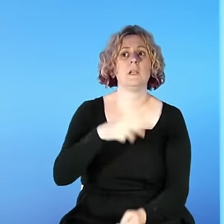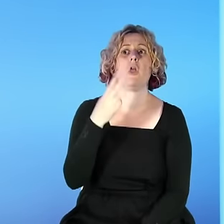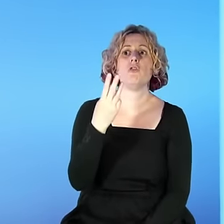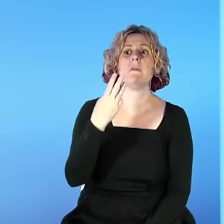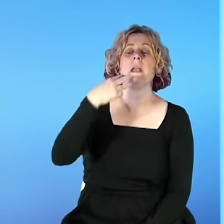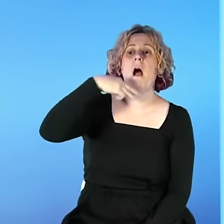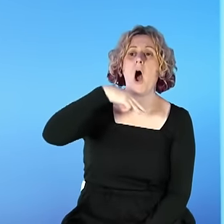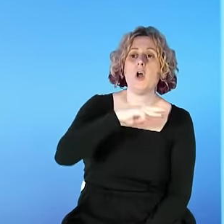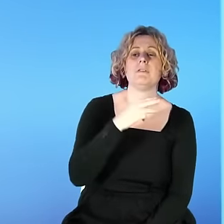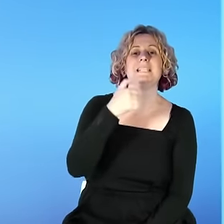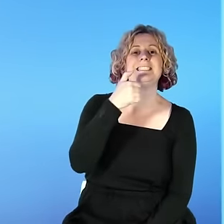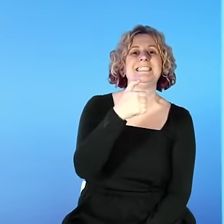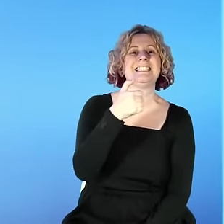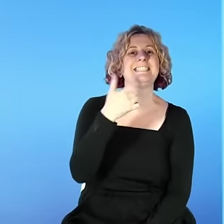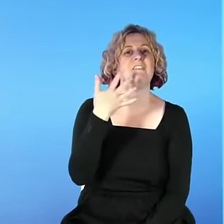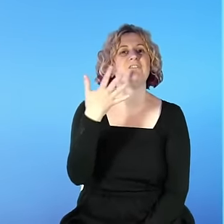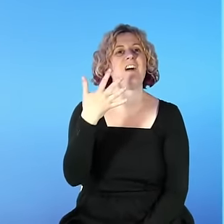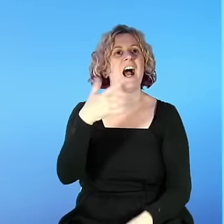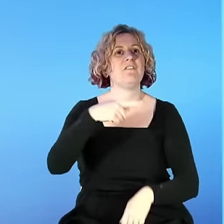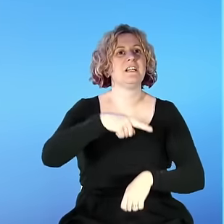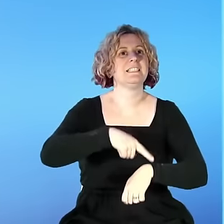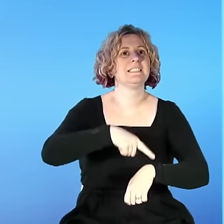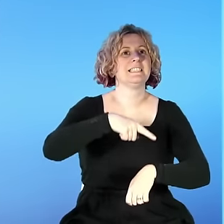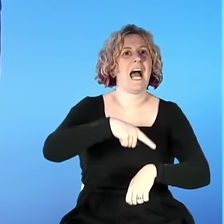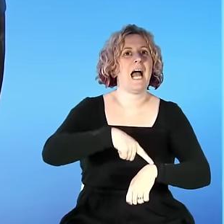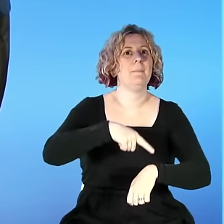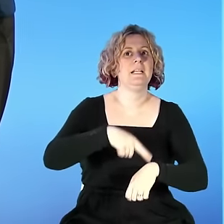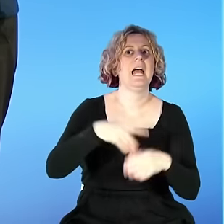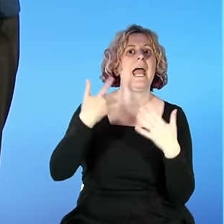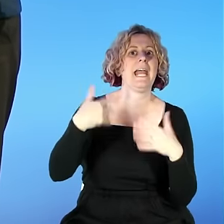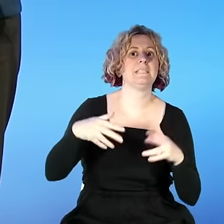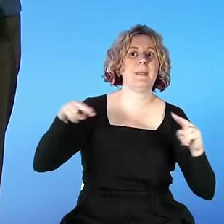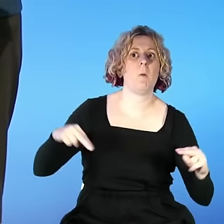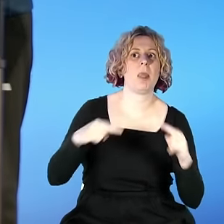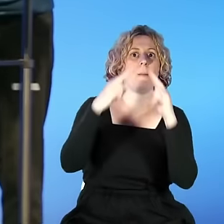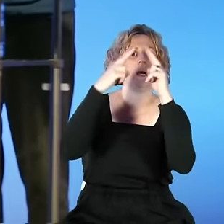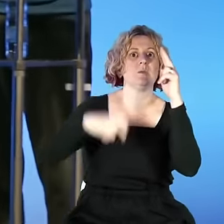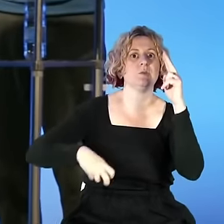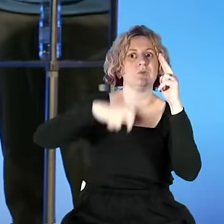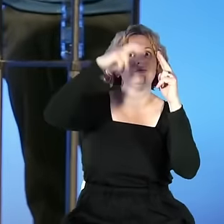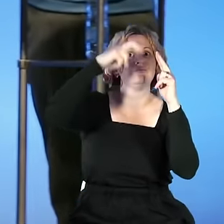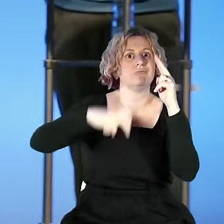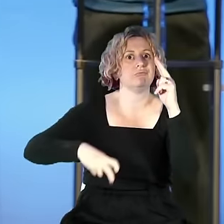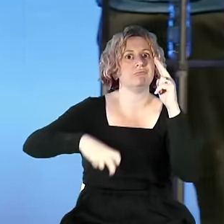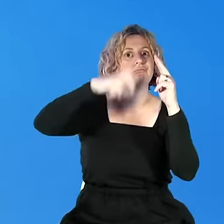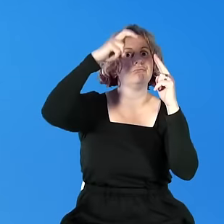365. 365 times he's been up the local mountain. Thank you, Steve, that's amazing.